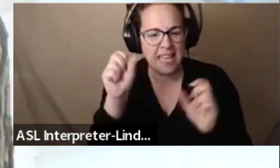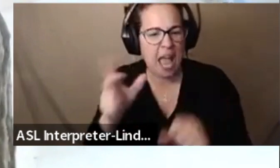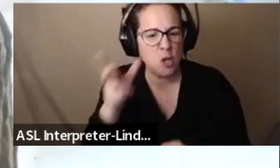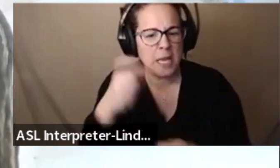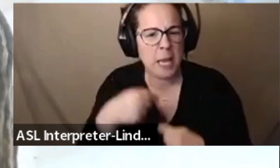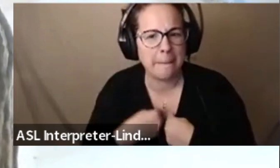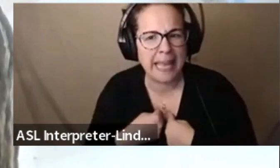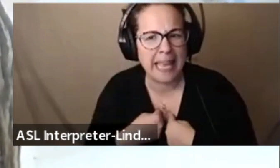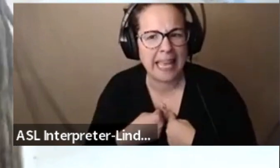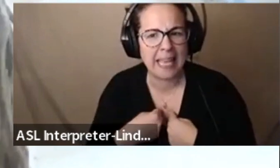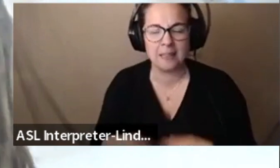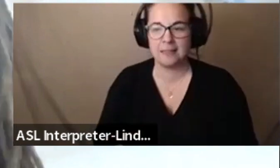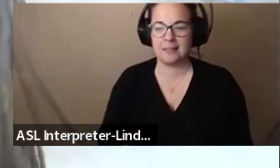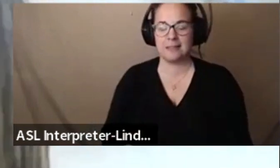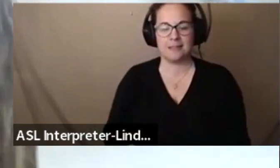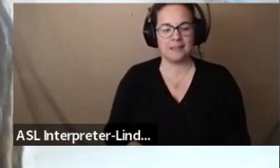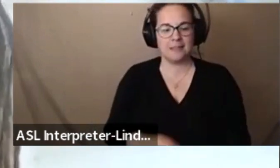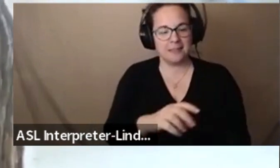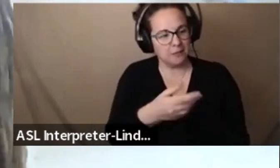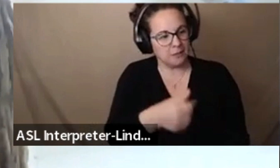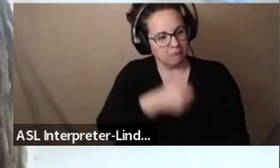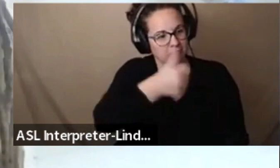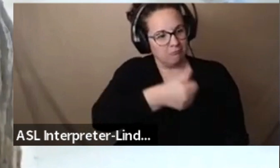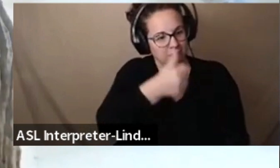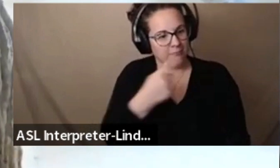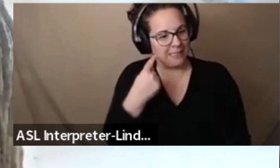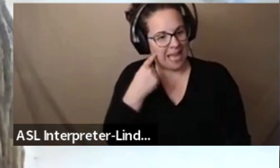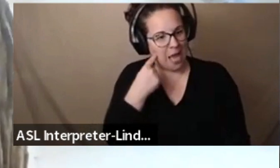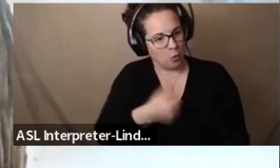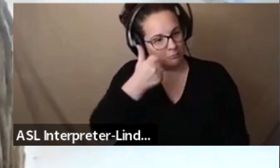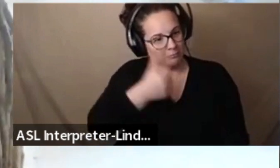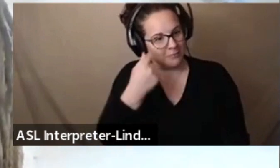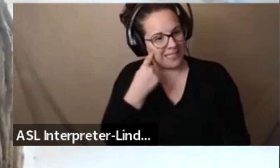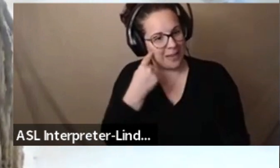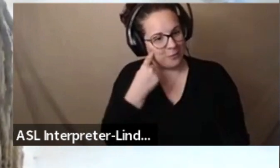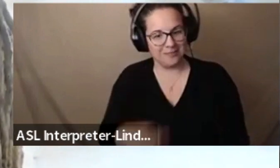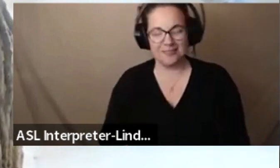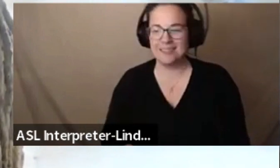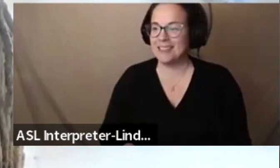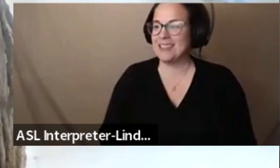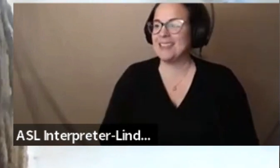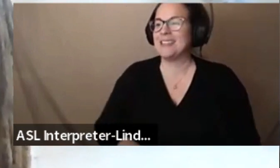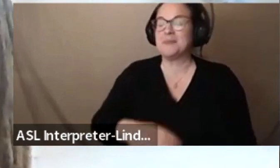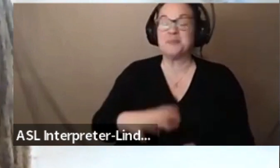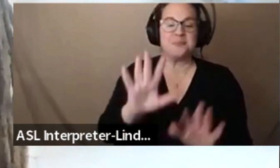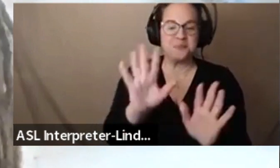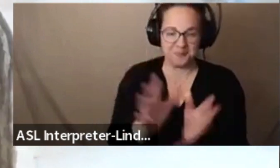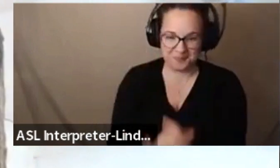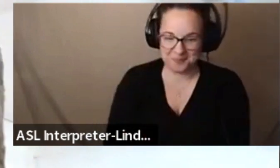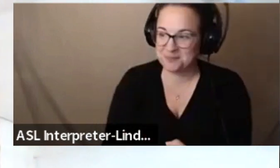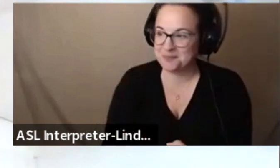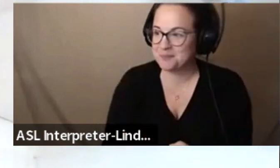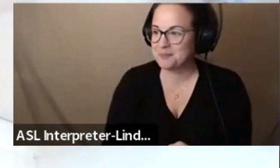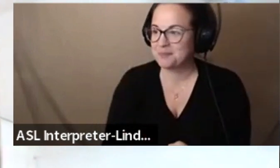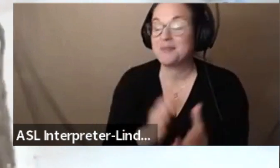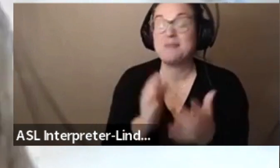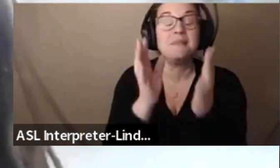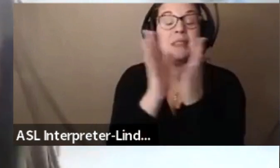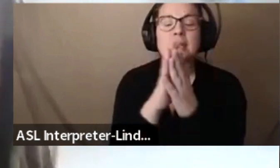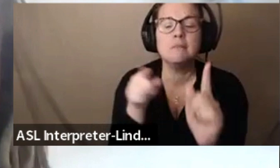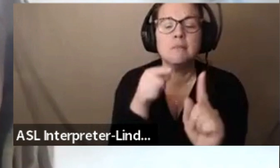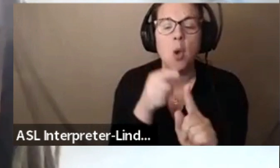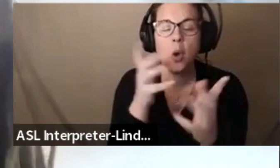No, they like that. Have you got your sound on? You should. You should have your sound on, so they. It's just not loud